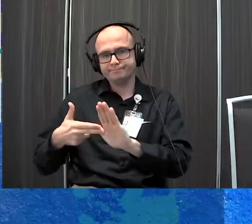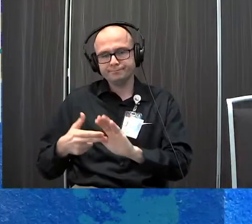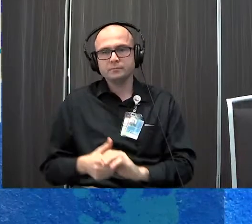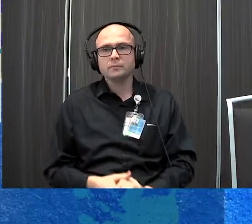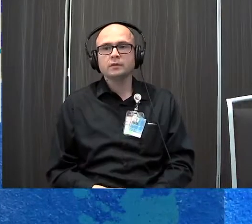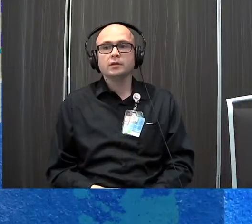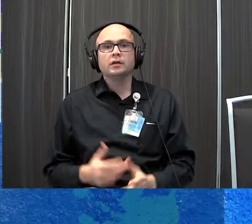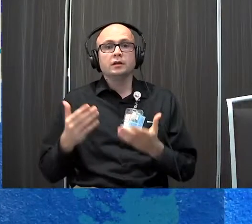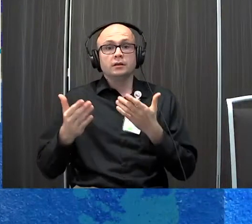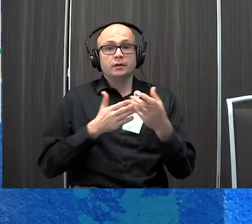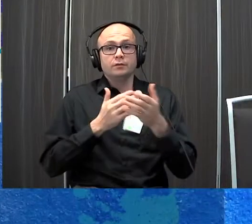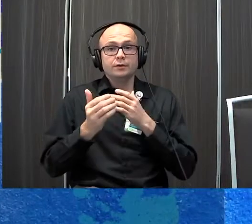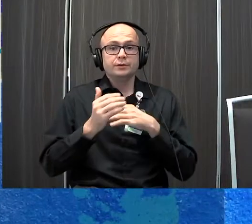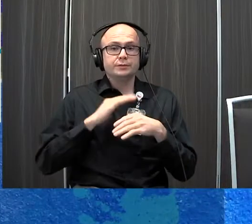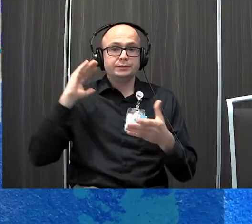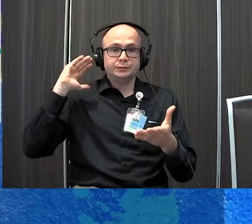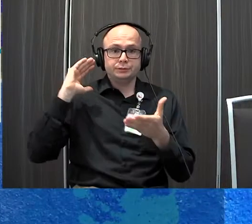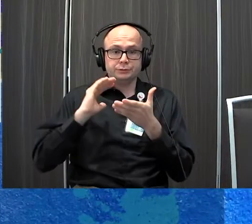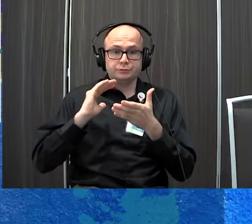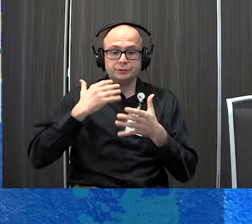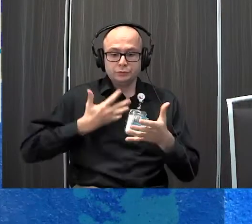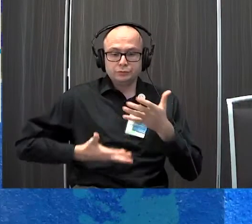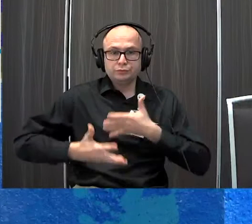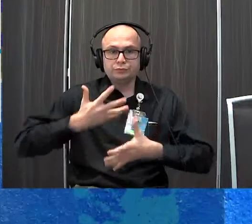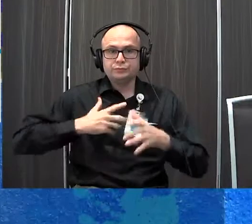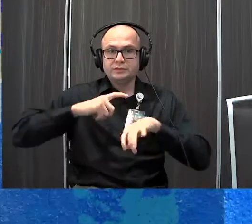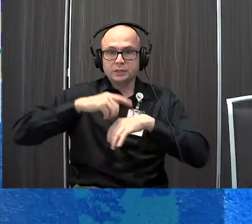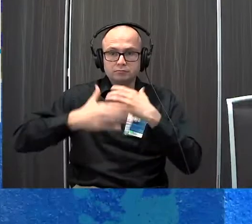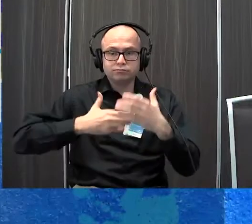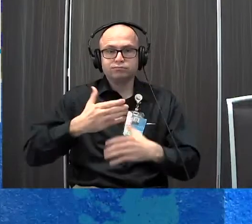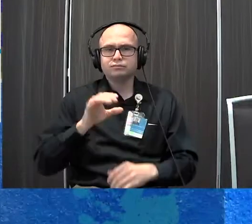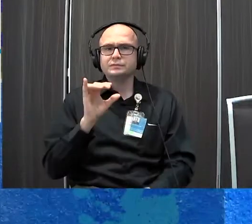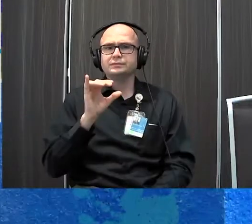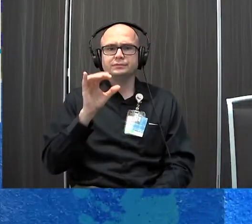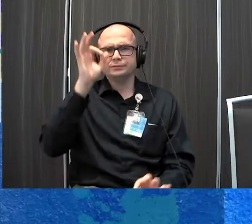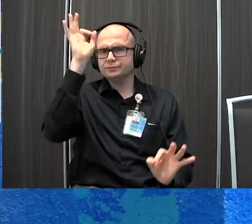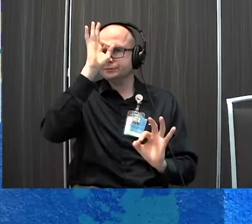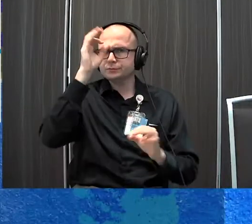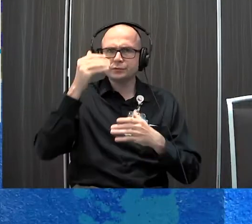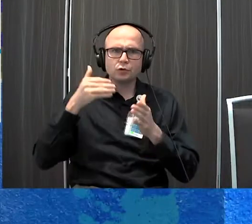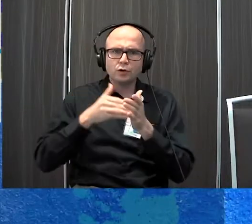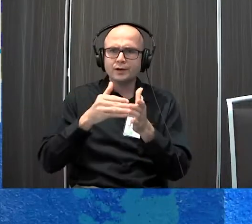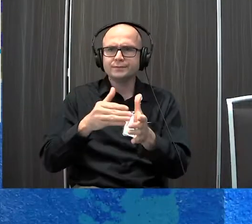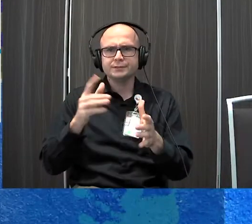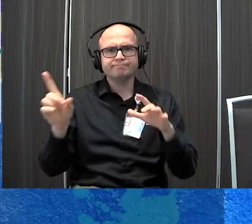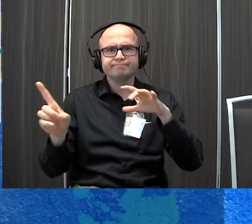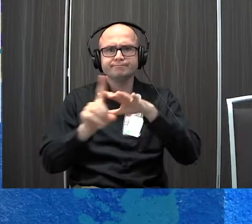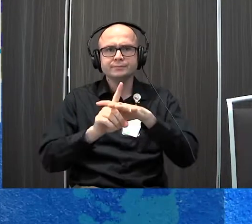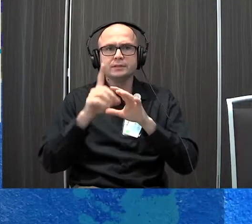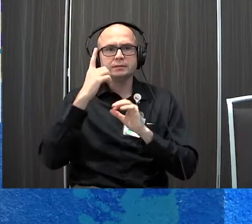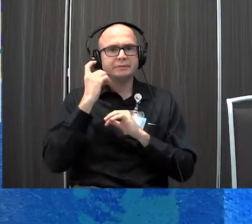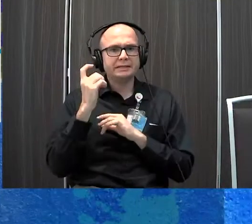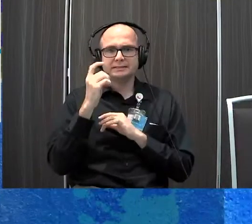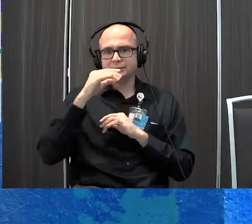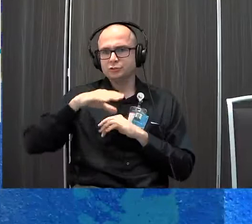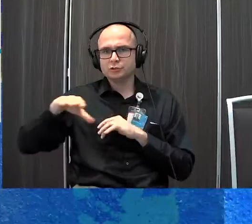However, the decreased function of lymphocytes over time, of T cells over time, that's really unknown how often that happens because a lot of children